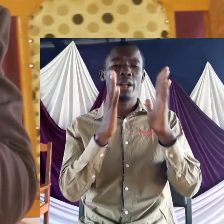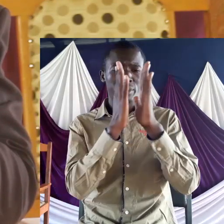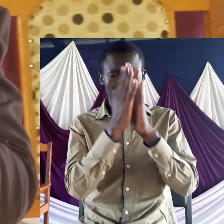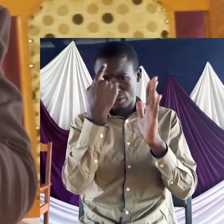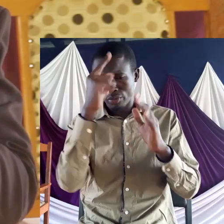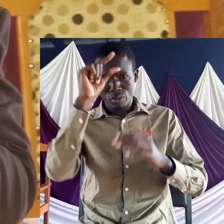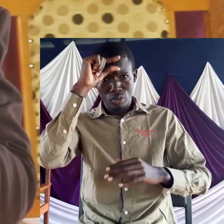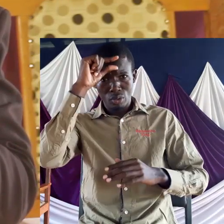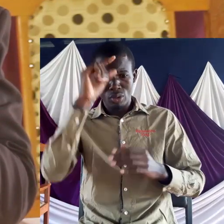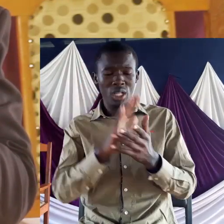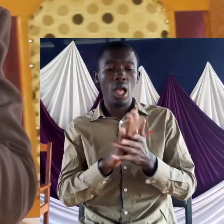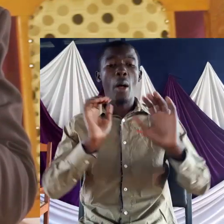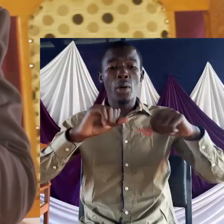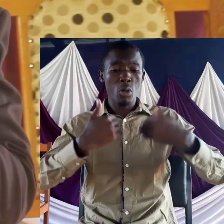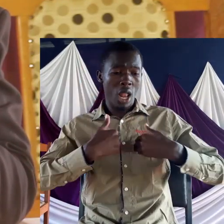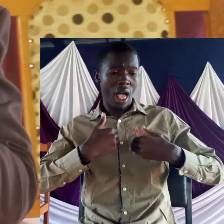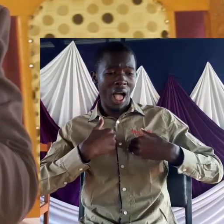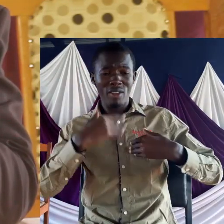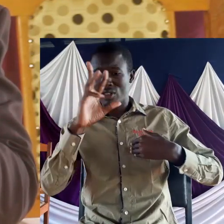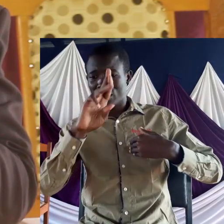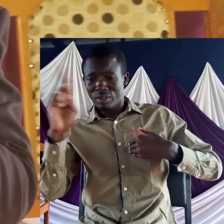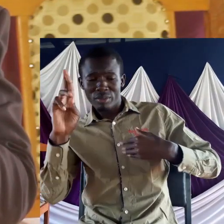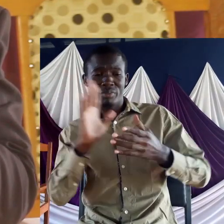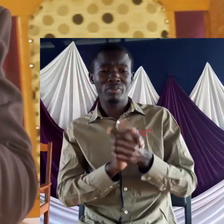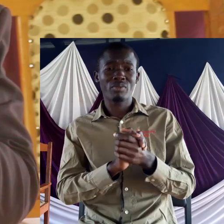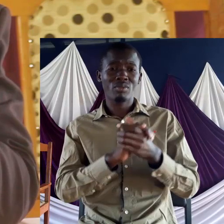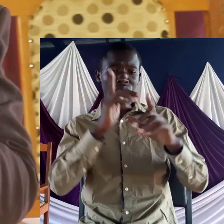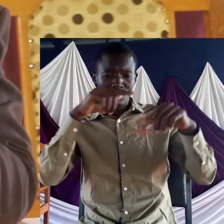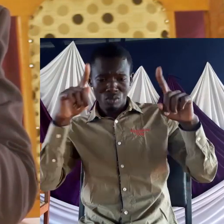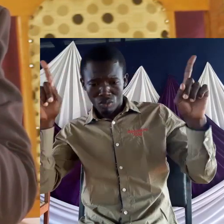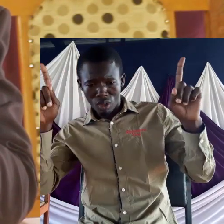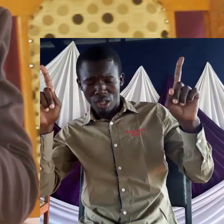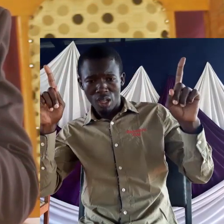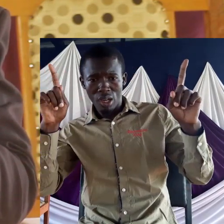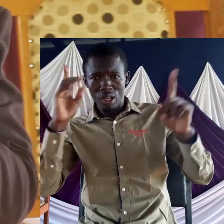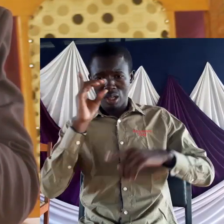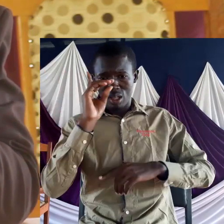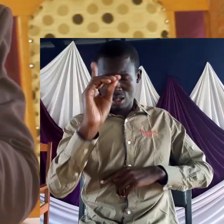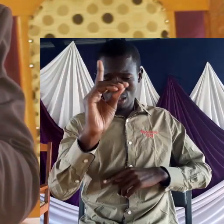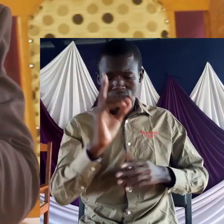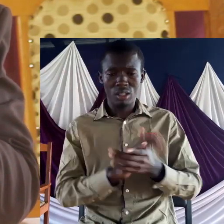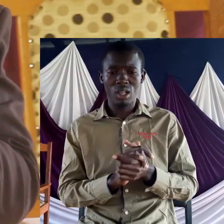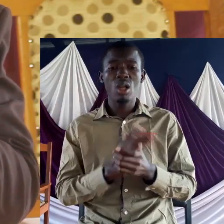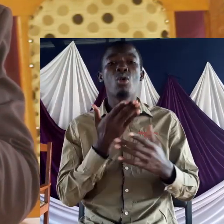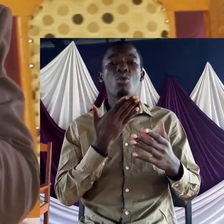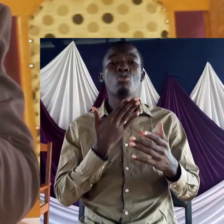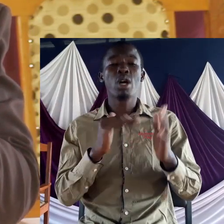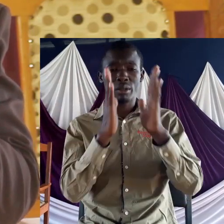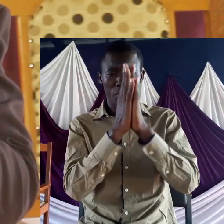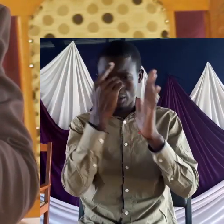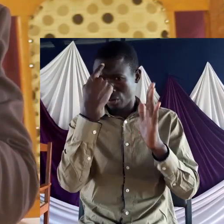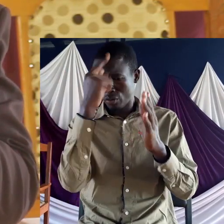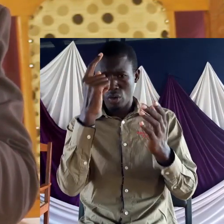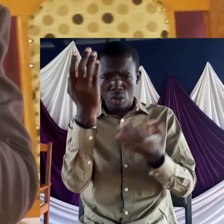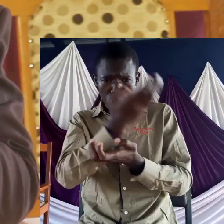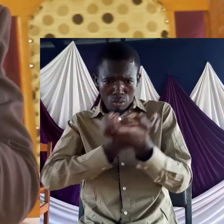they may have the right direction to lead your people. We want to pray for the economic recovery, so that when